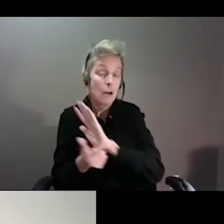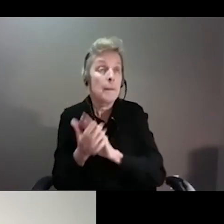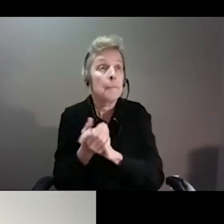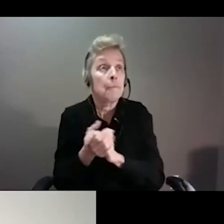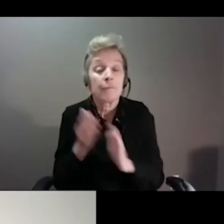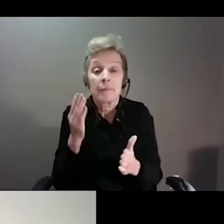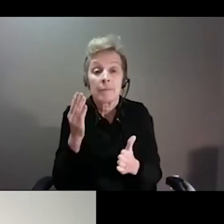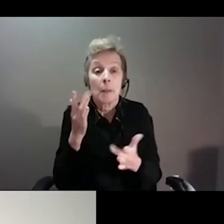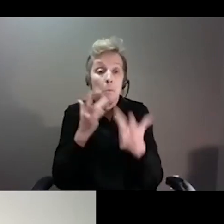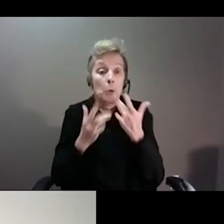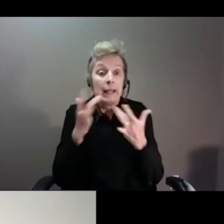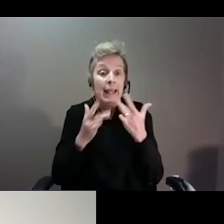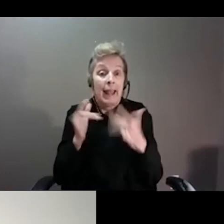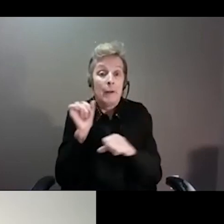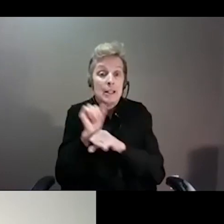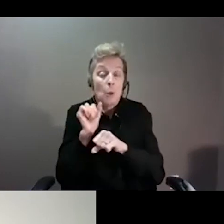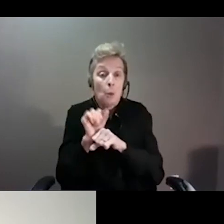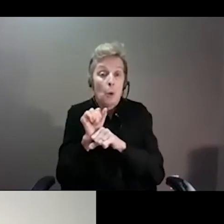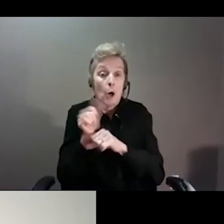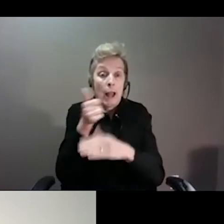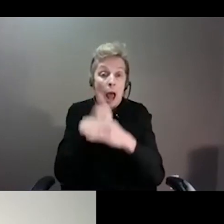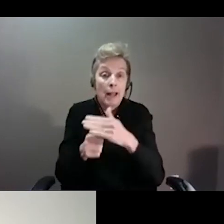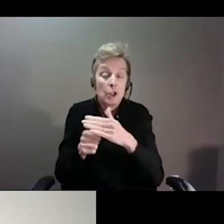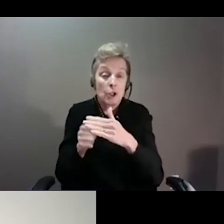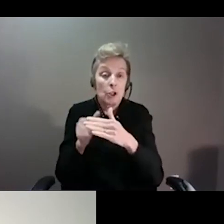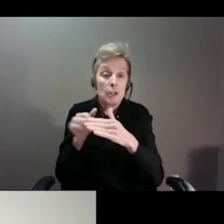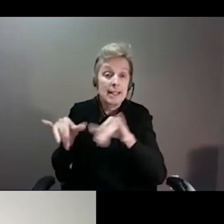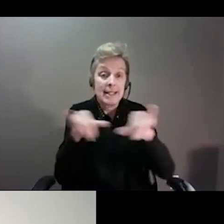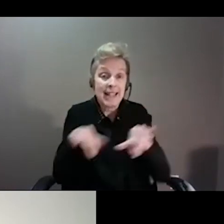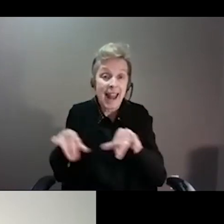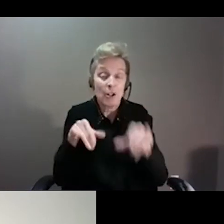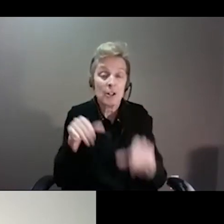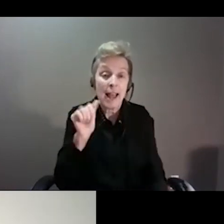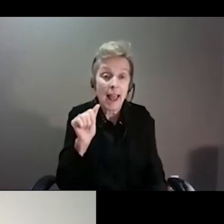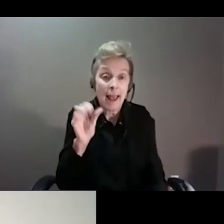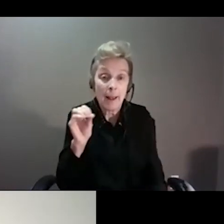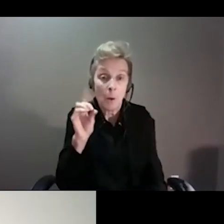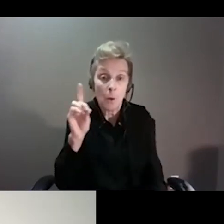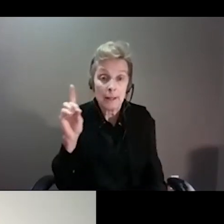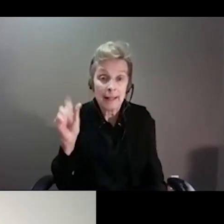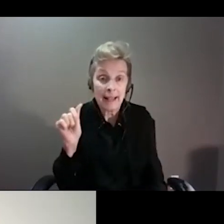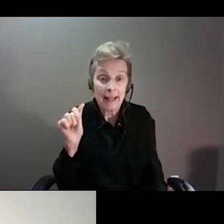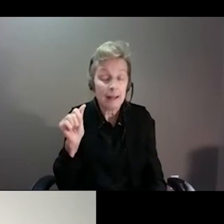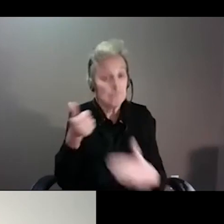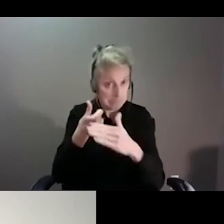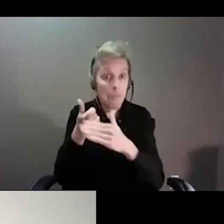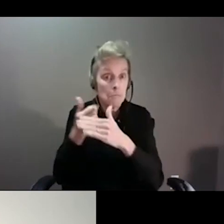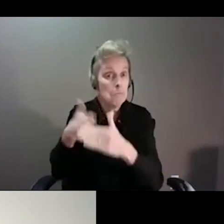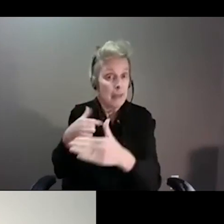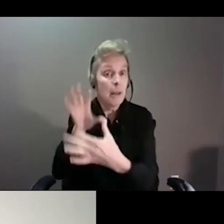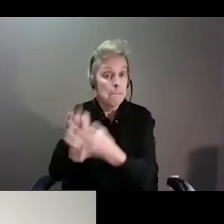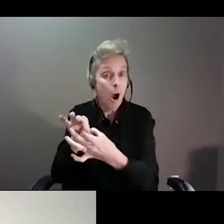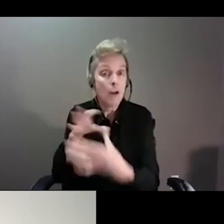the precarious work covered in the standards. Like if I think about the AODA employment standards, I was a part of that committee, and I remember we